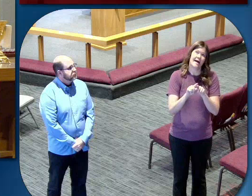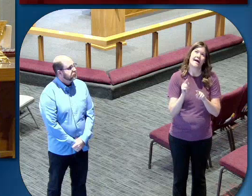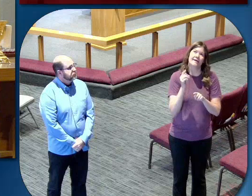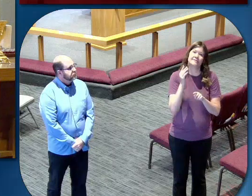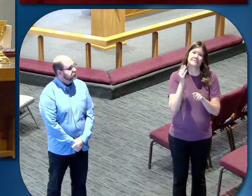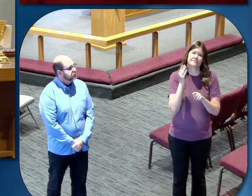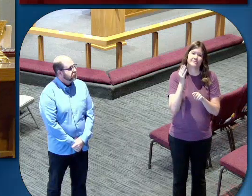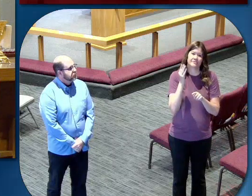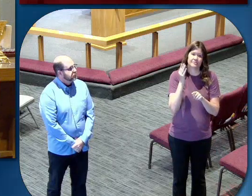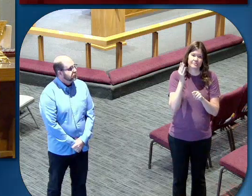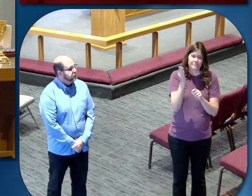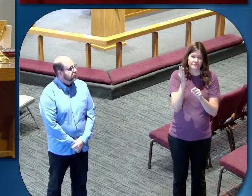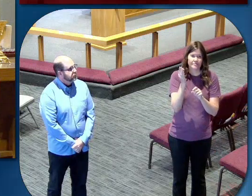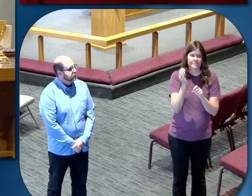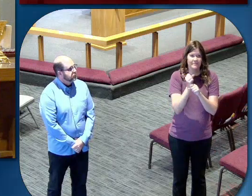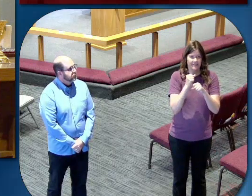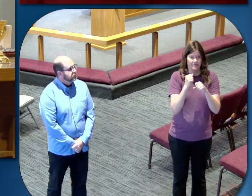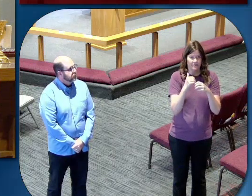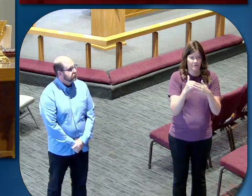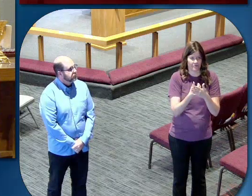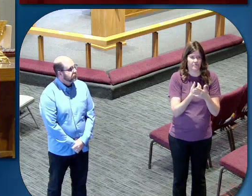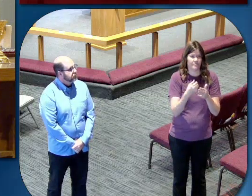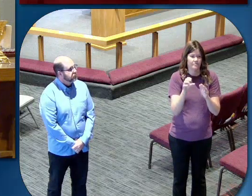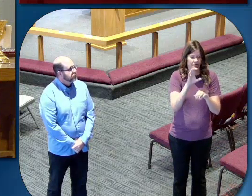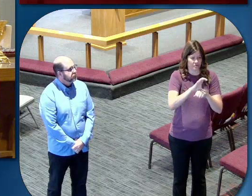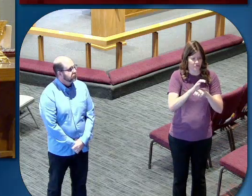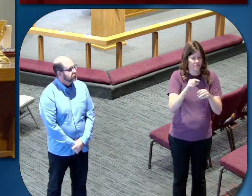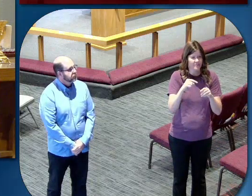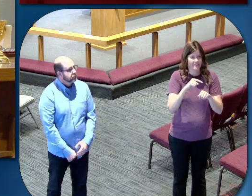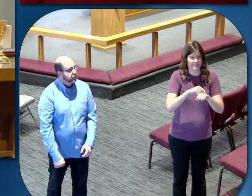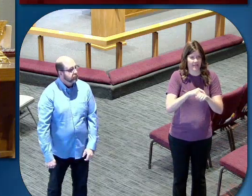as you reshaped the church at the time of Luther,